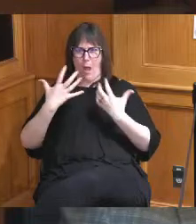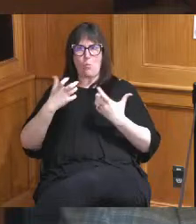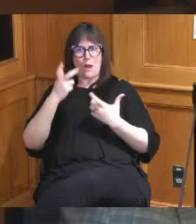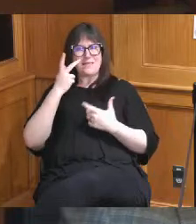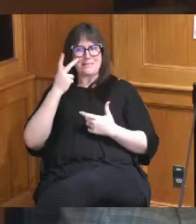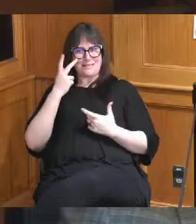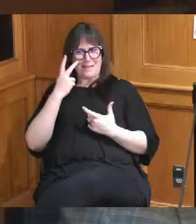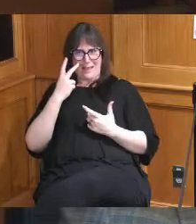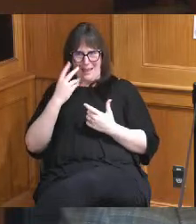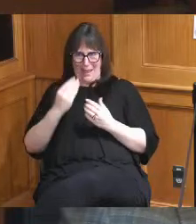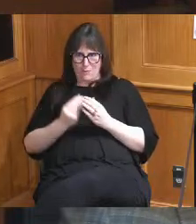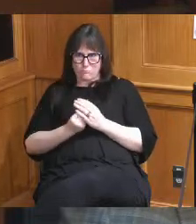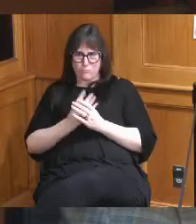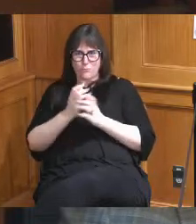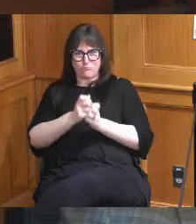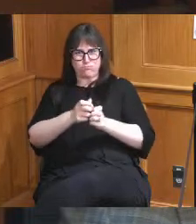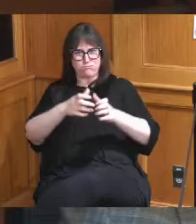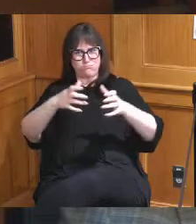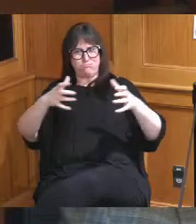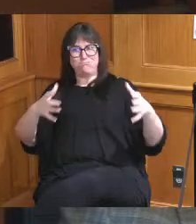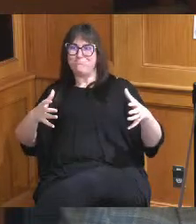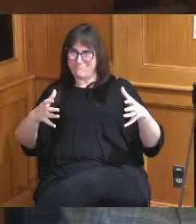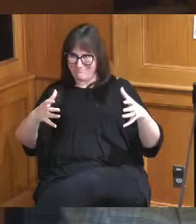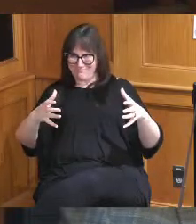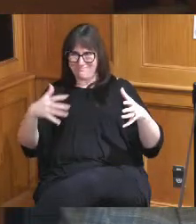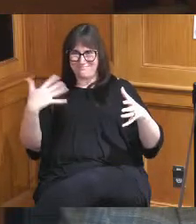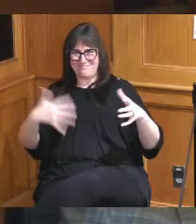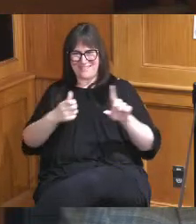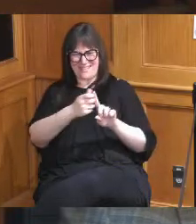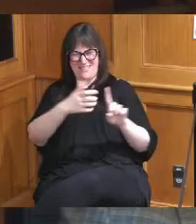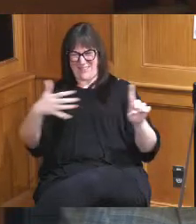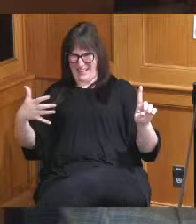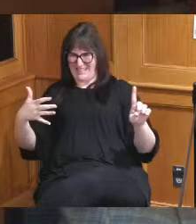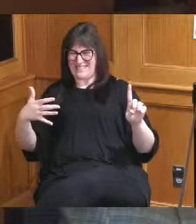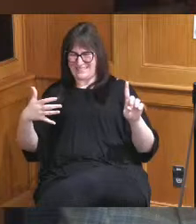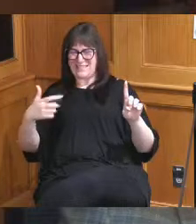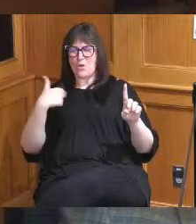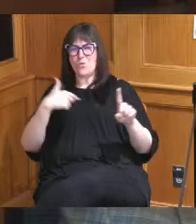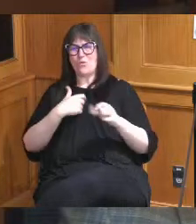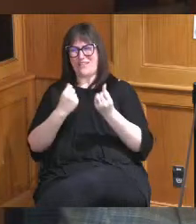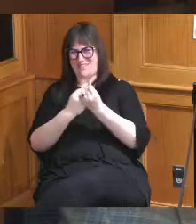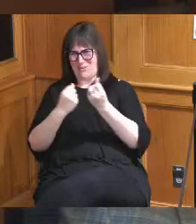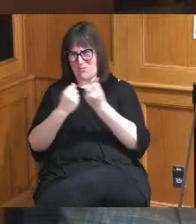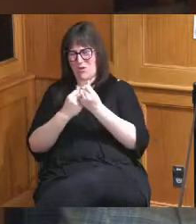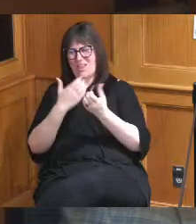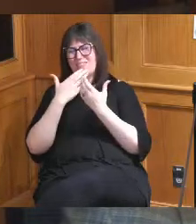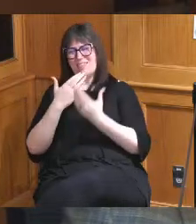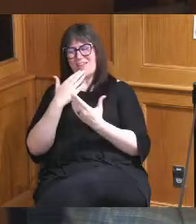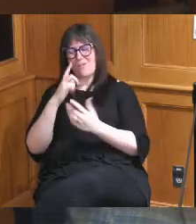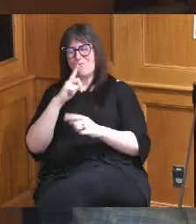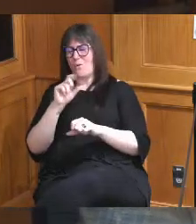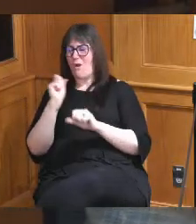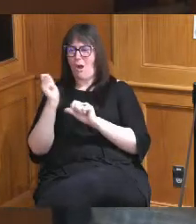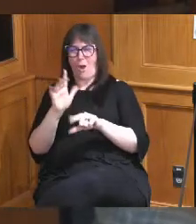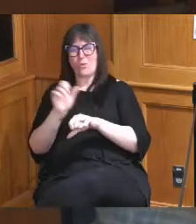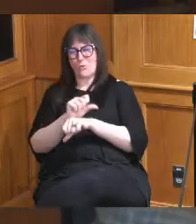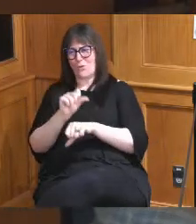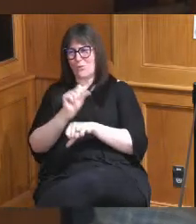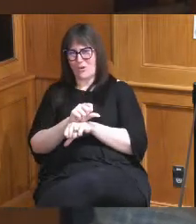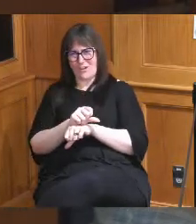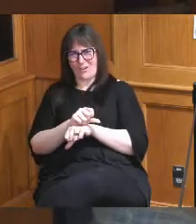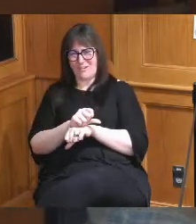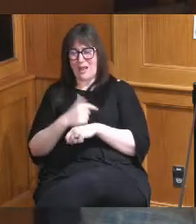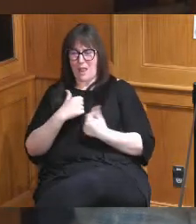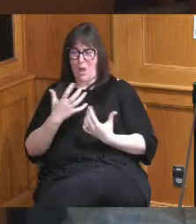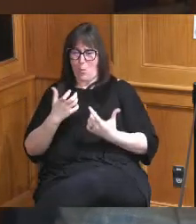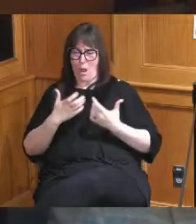program keep going to fruition. And I wanted to just tell you we support you and we thank you for all that you do, Robert. And I do